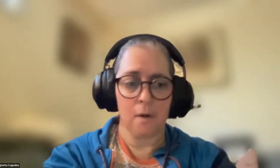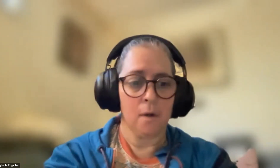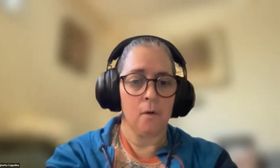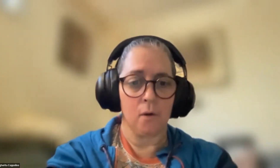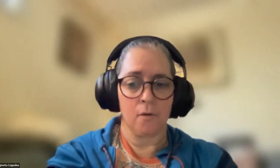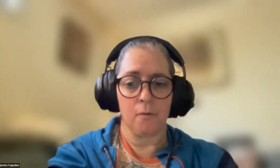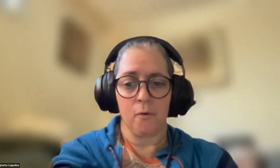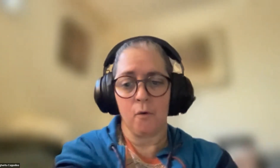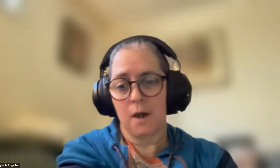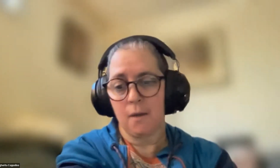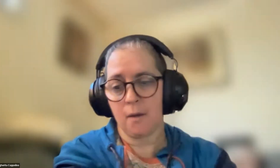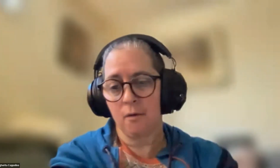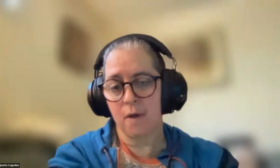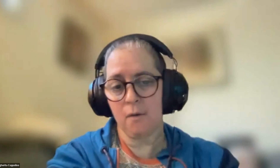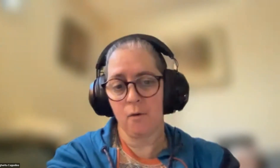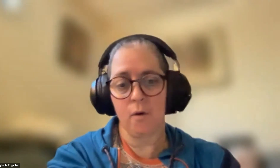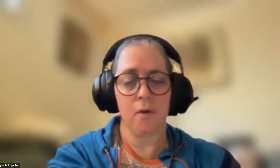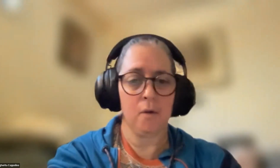that lots of